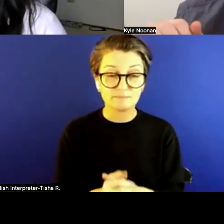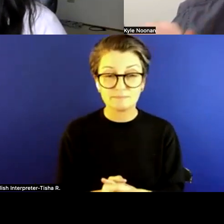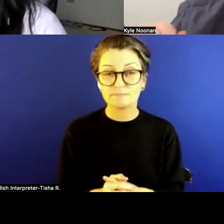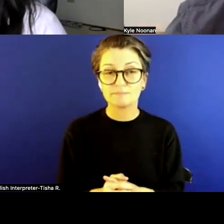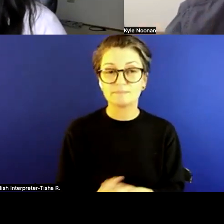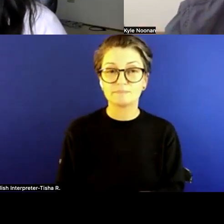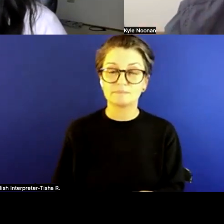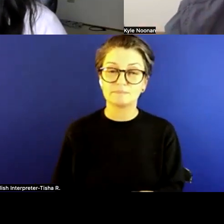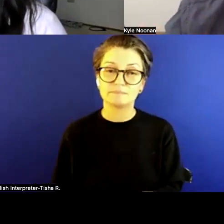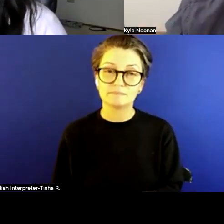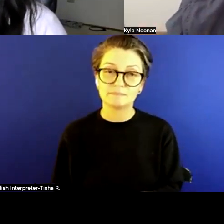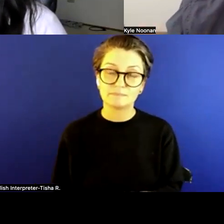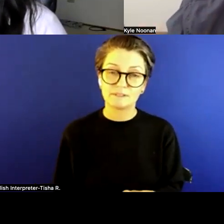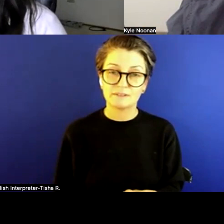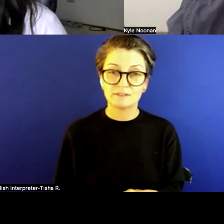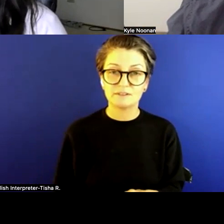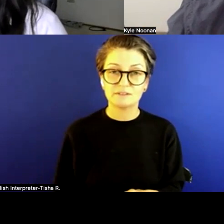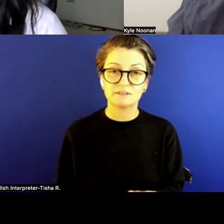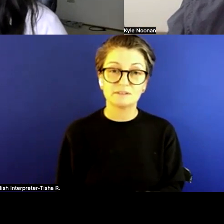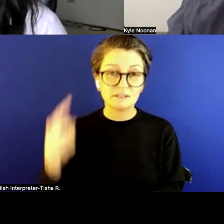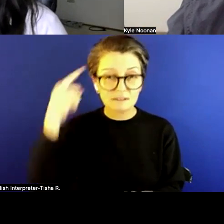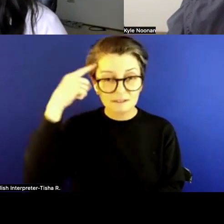I think there's just a lot of,